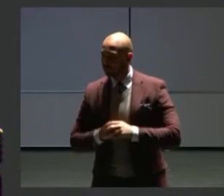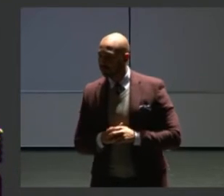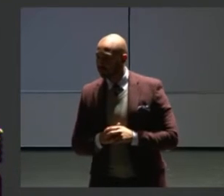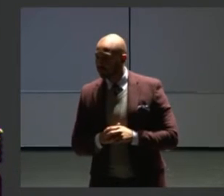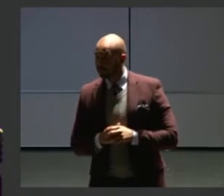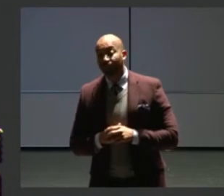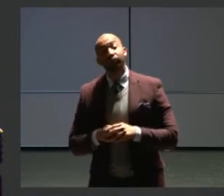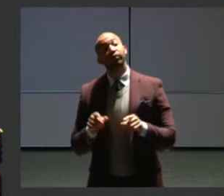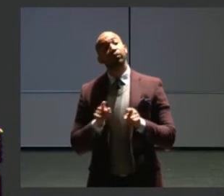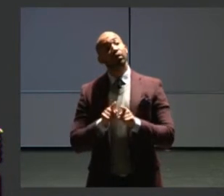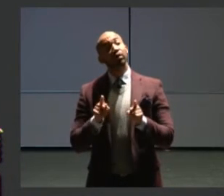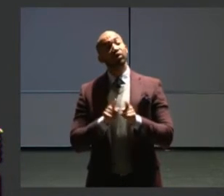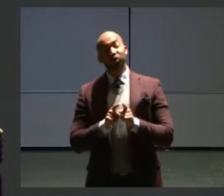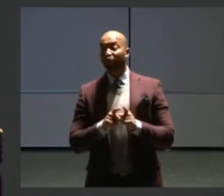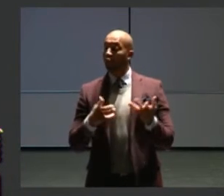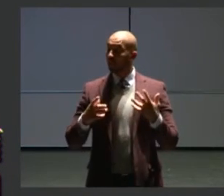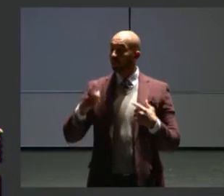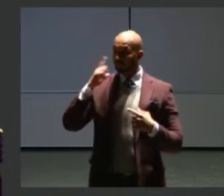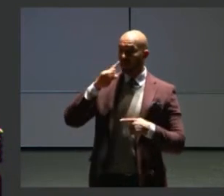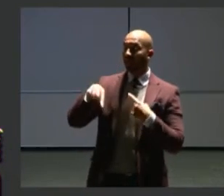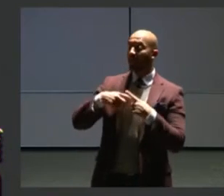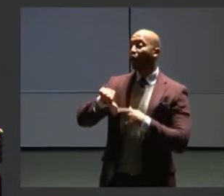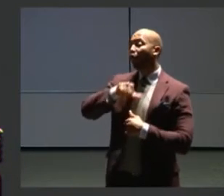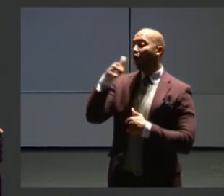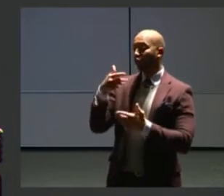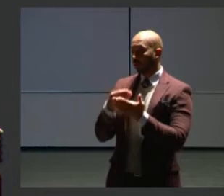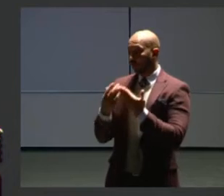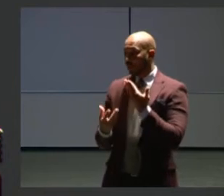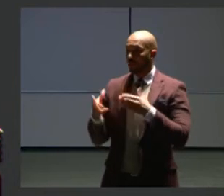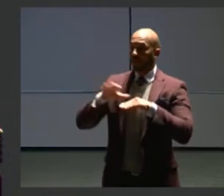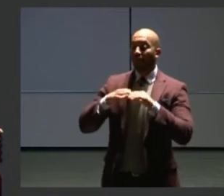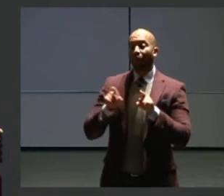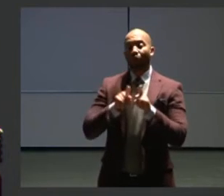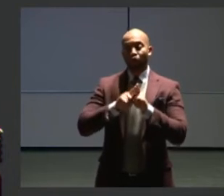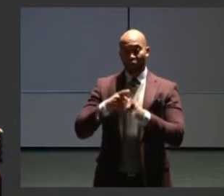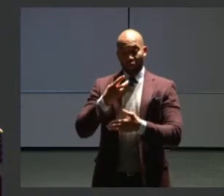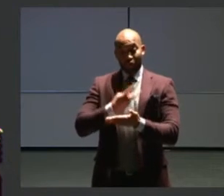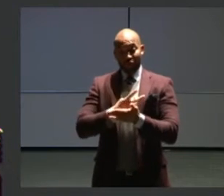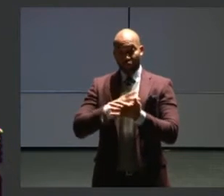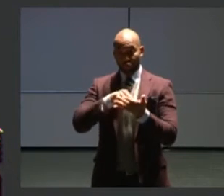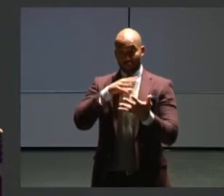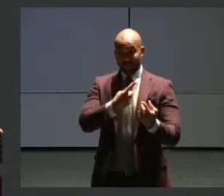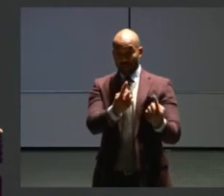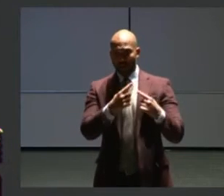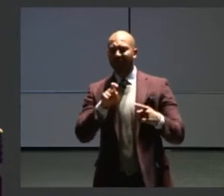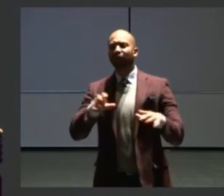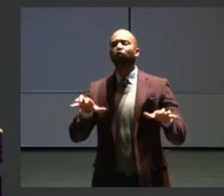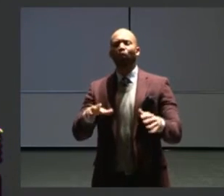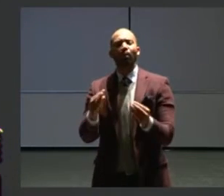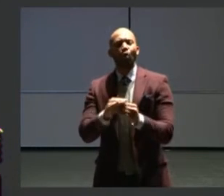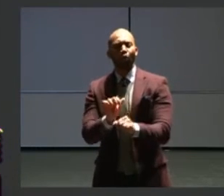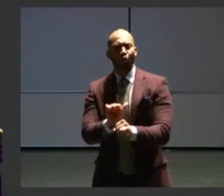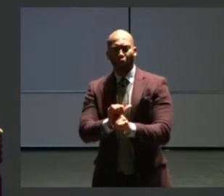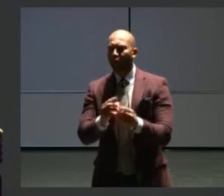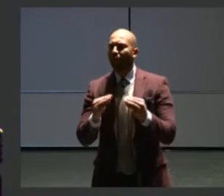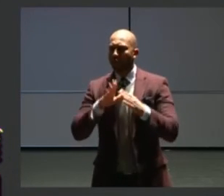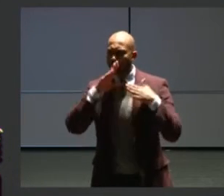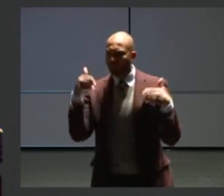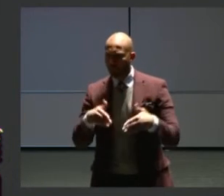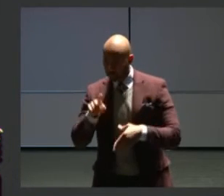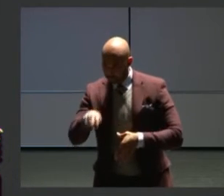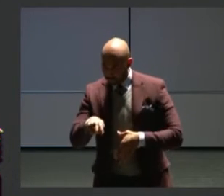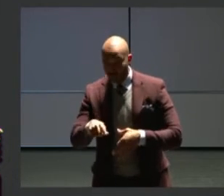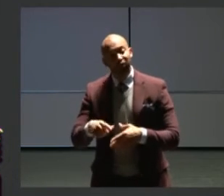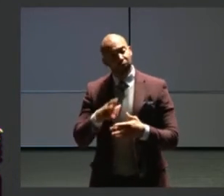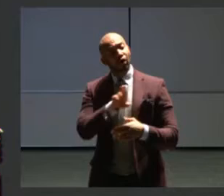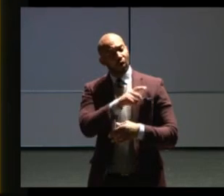disproportionately at a higher level than other compensation, increasing our graduate students' comp. We have to do even more. We have to continue to keep